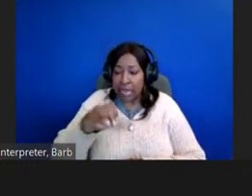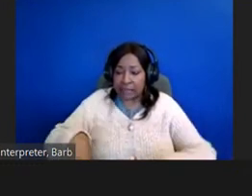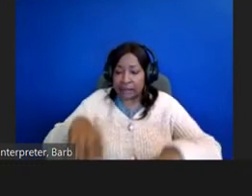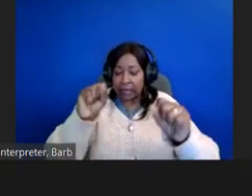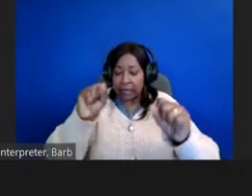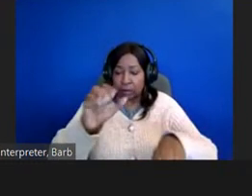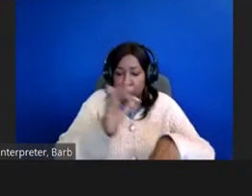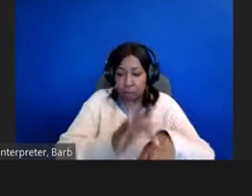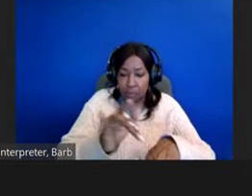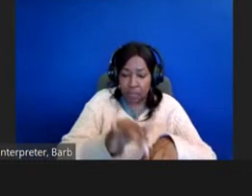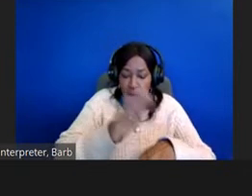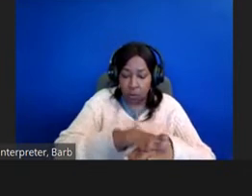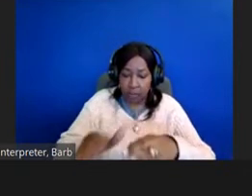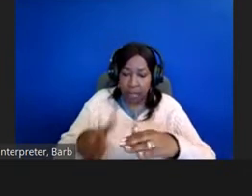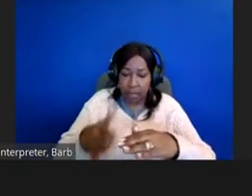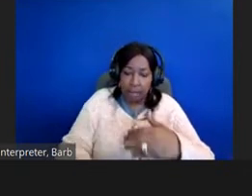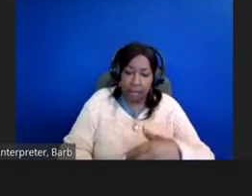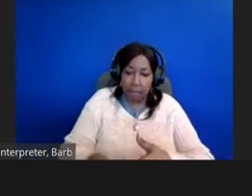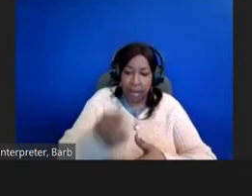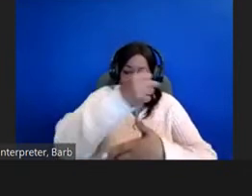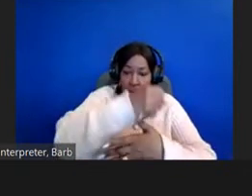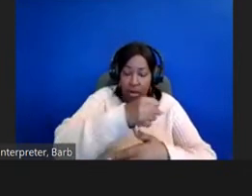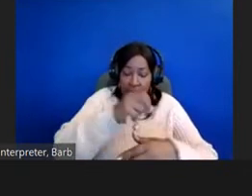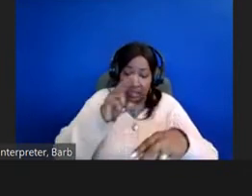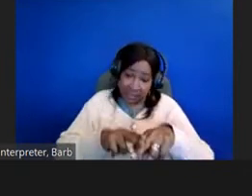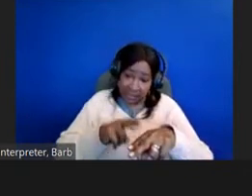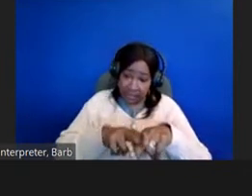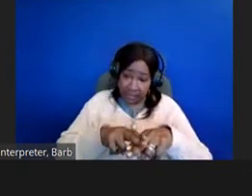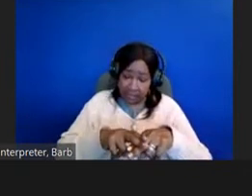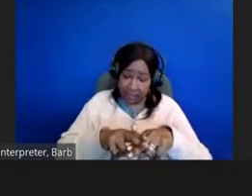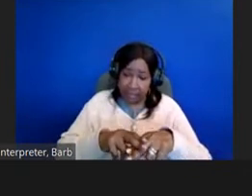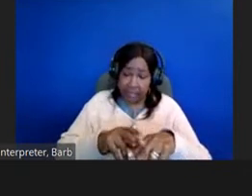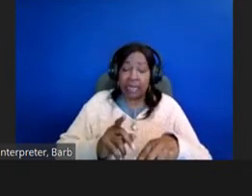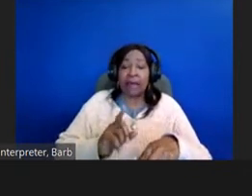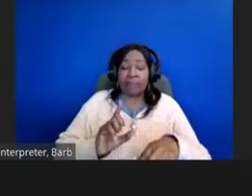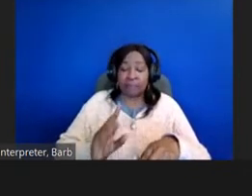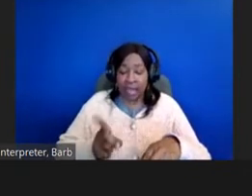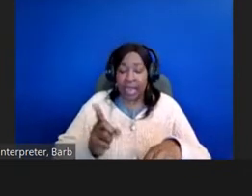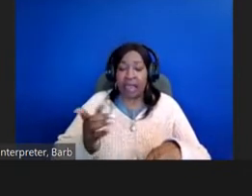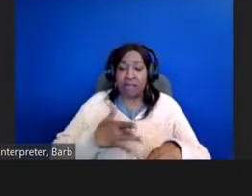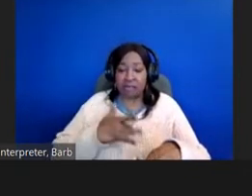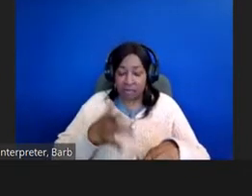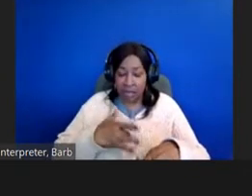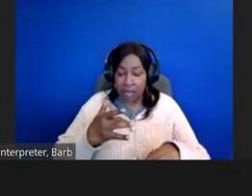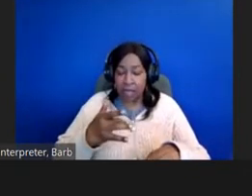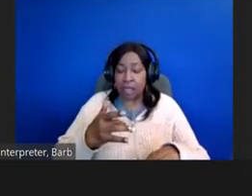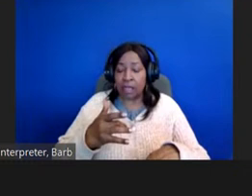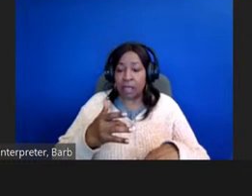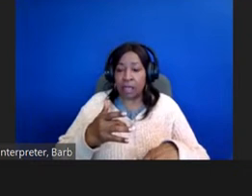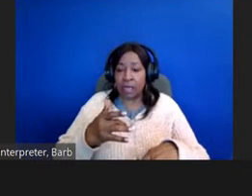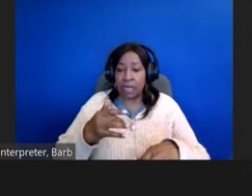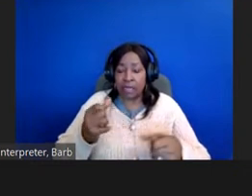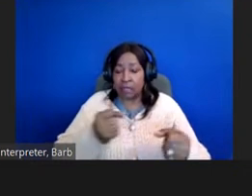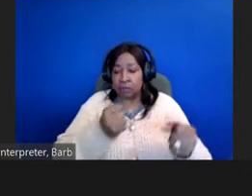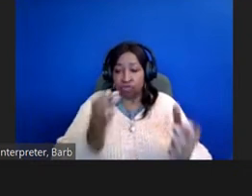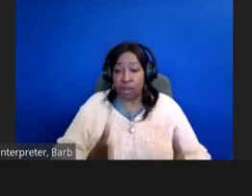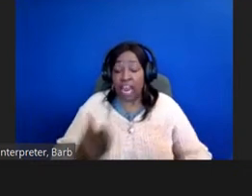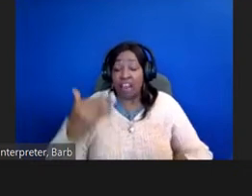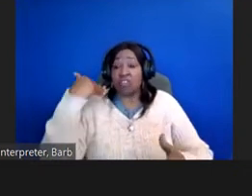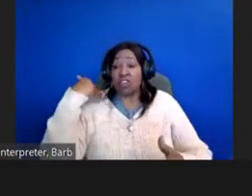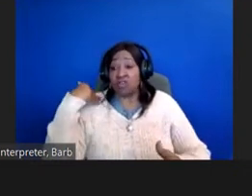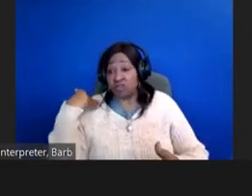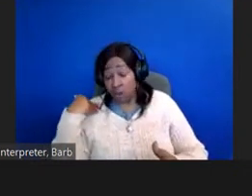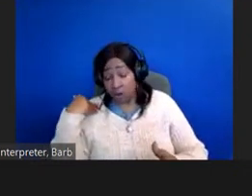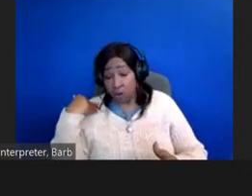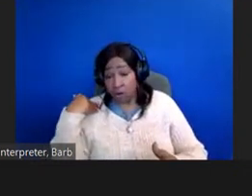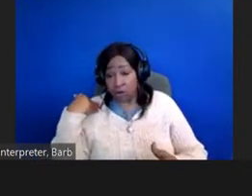seating. So they feel that it is entirely the driver's fault